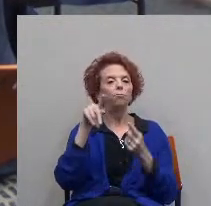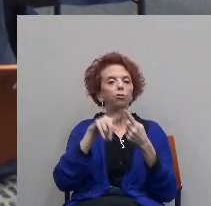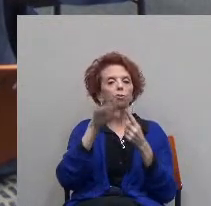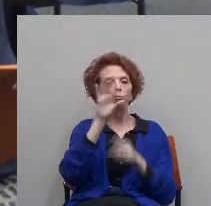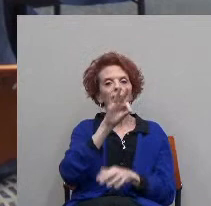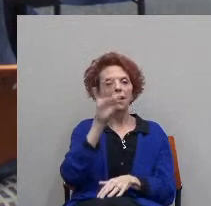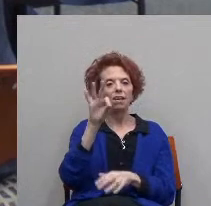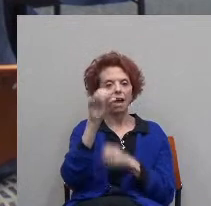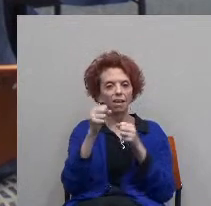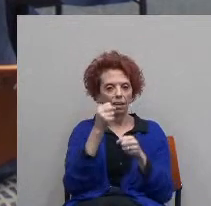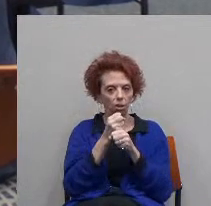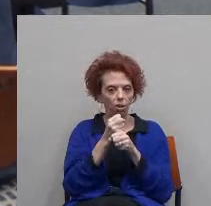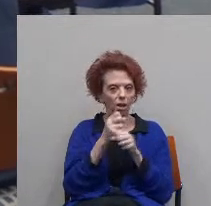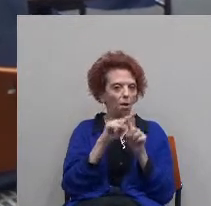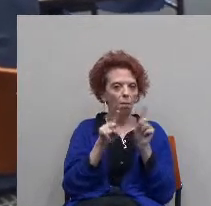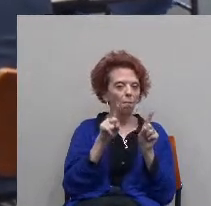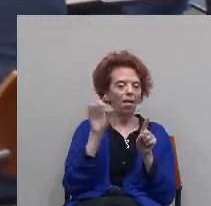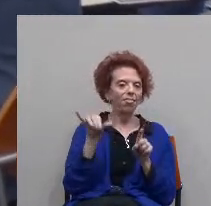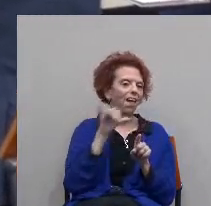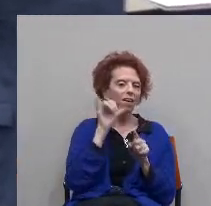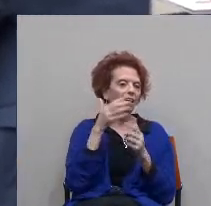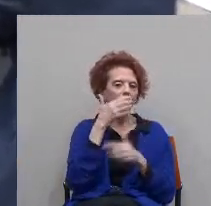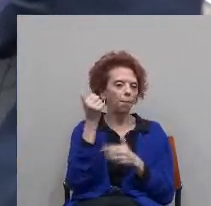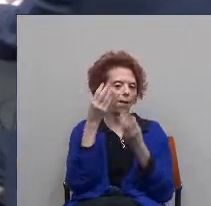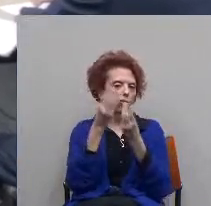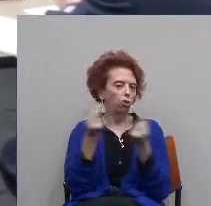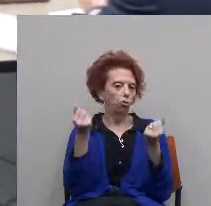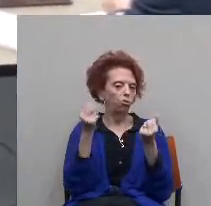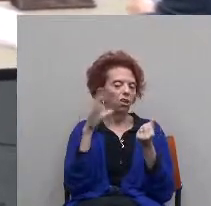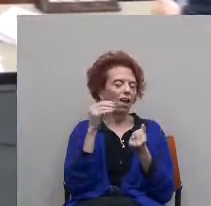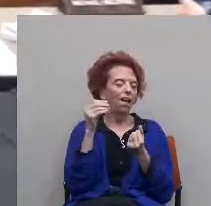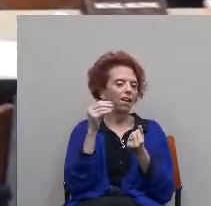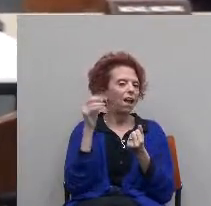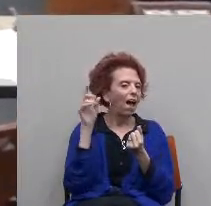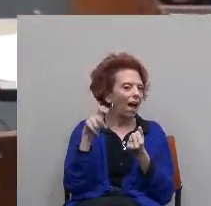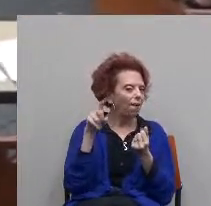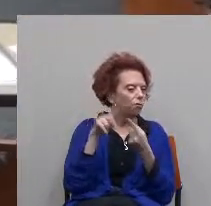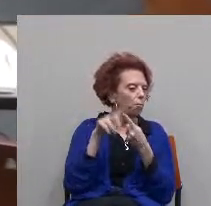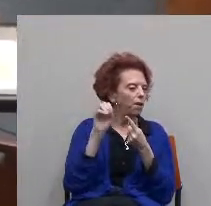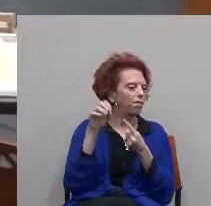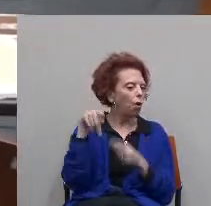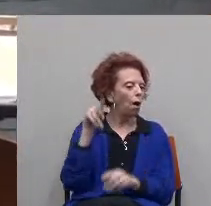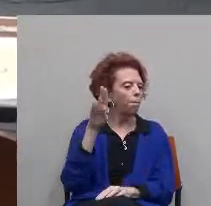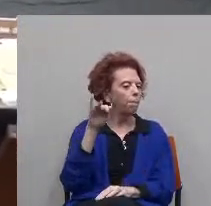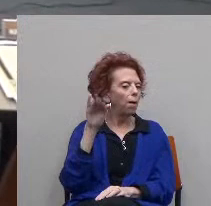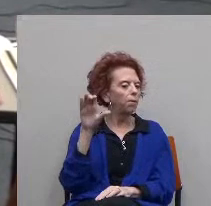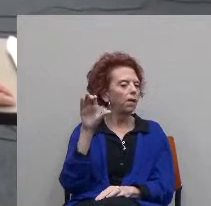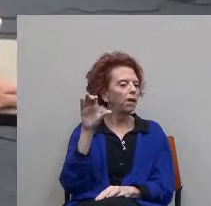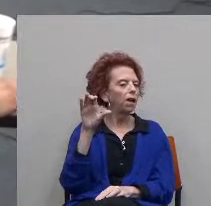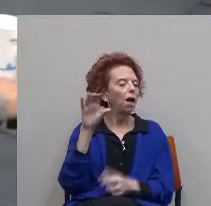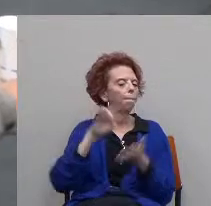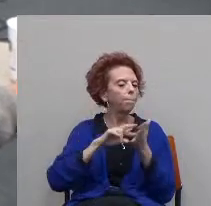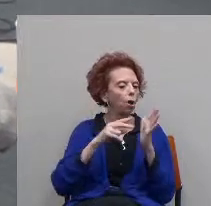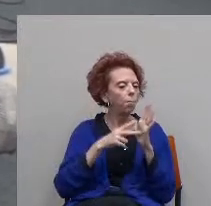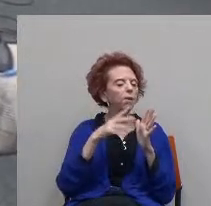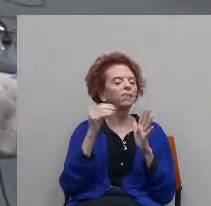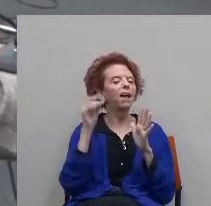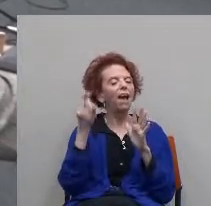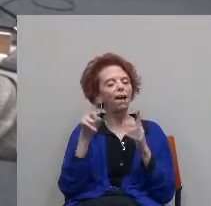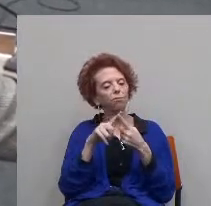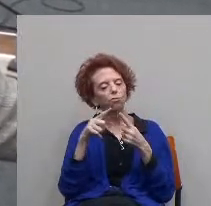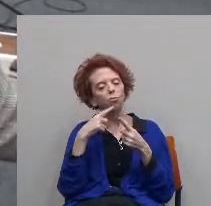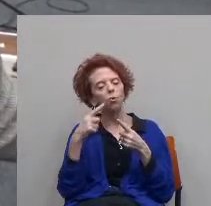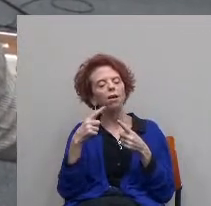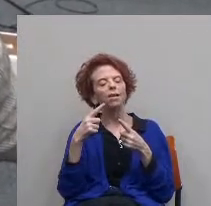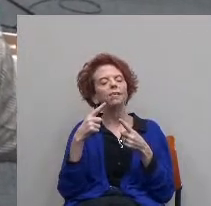years. But that didn't seem like the best solution for anyone either. And it would have to be for a public purpose, and they'd have to state what the purpose was, and then it